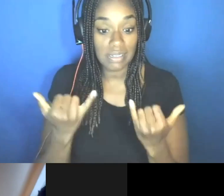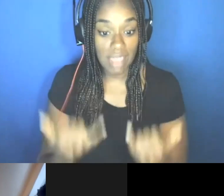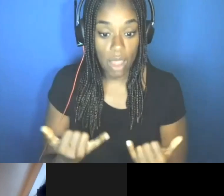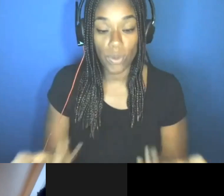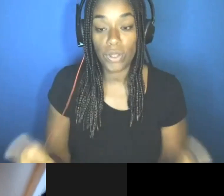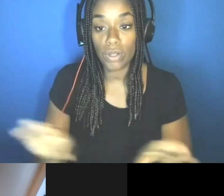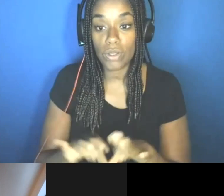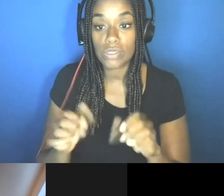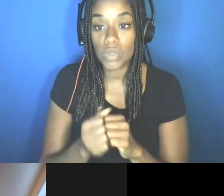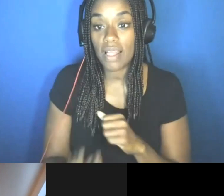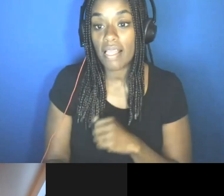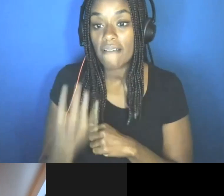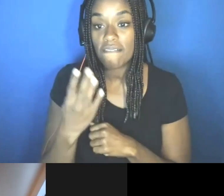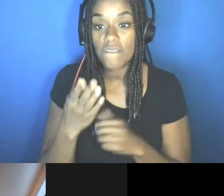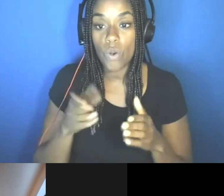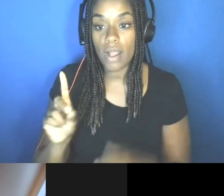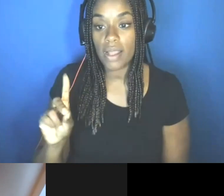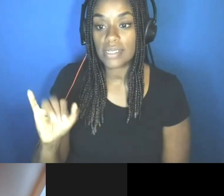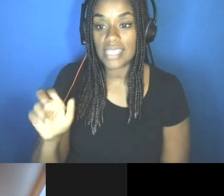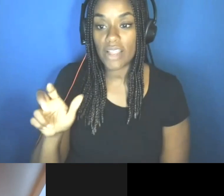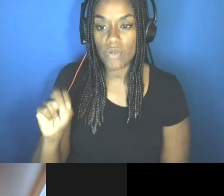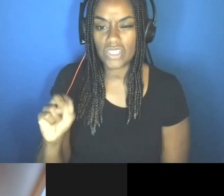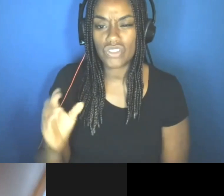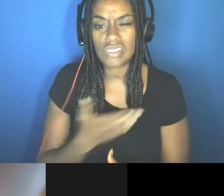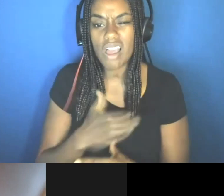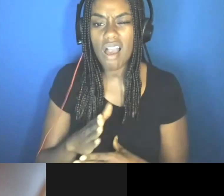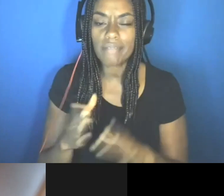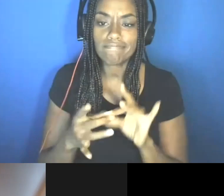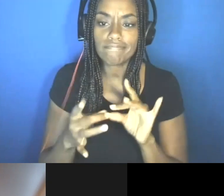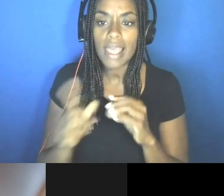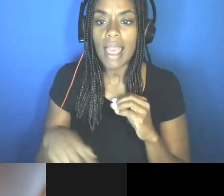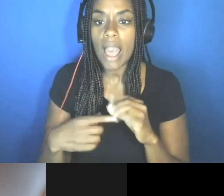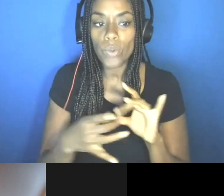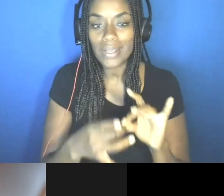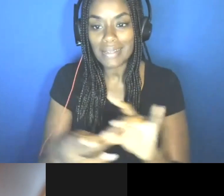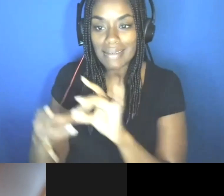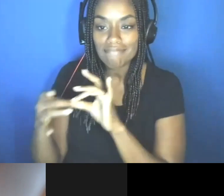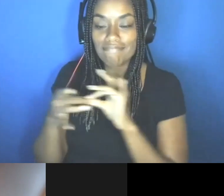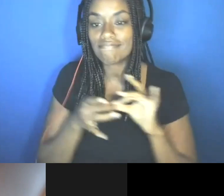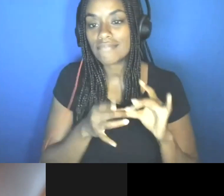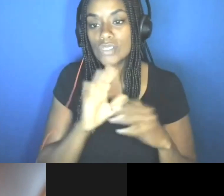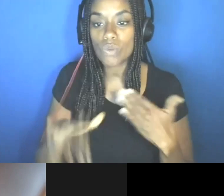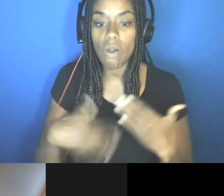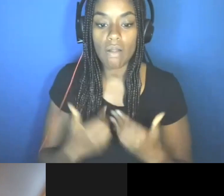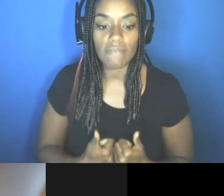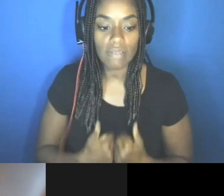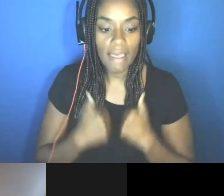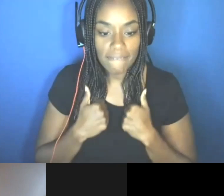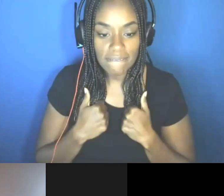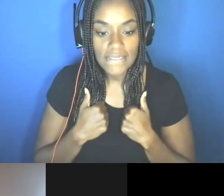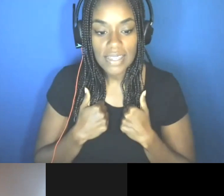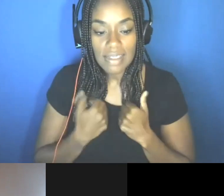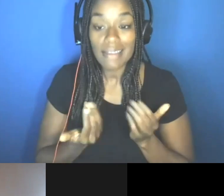song that just talks about how we're connected and related to all of life. And again,